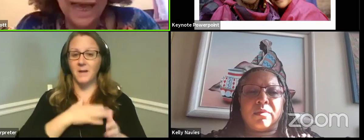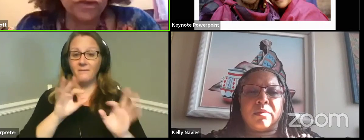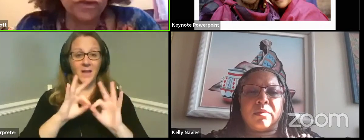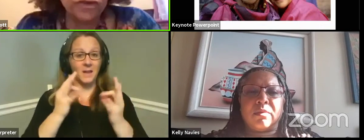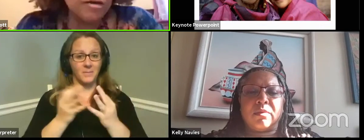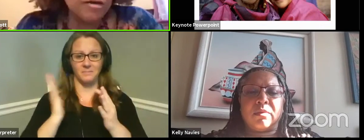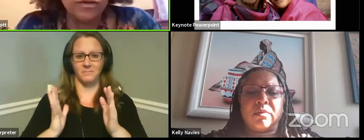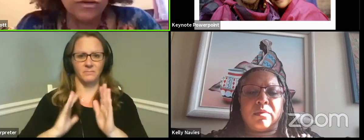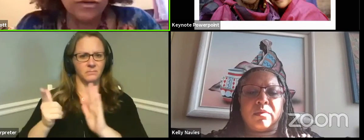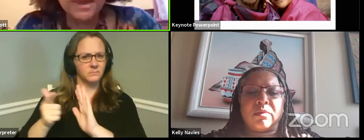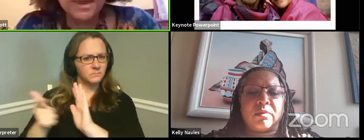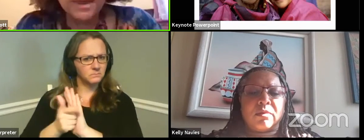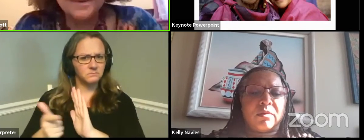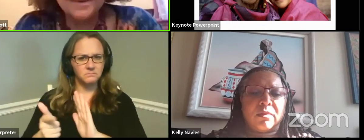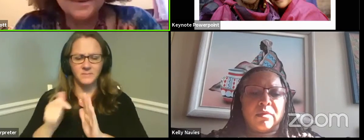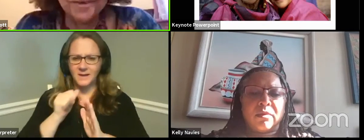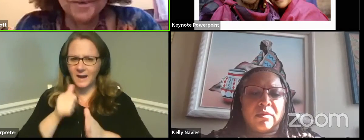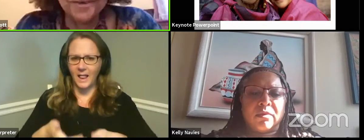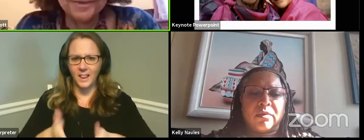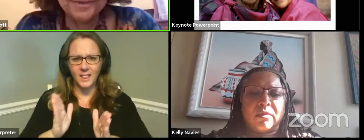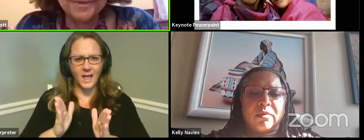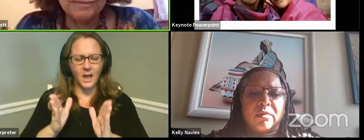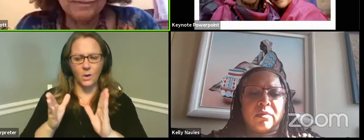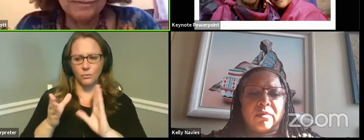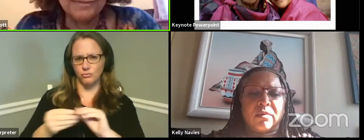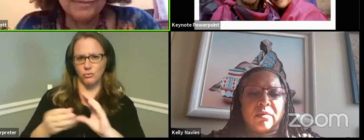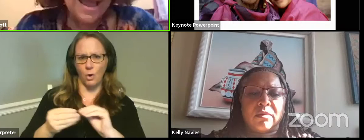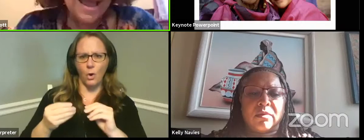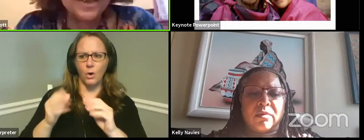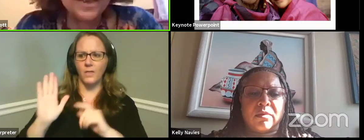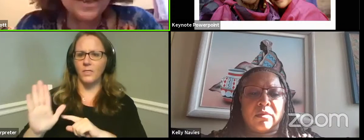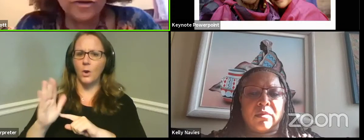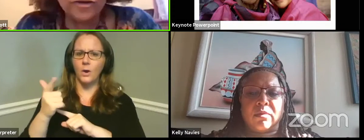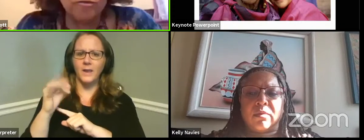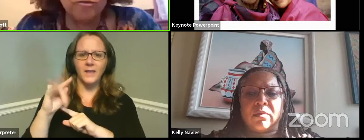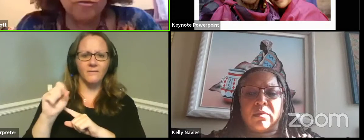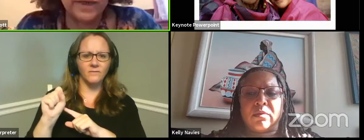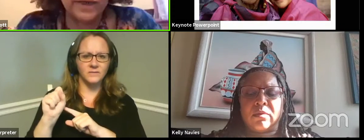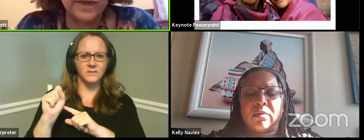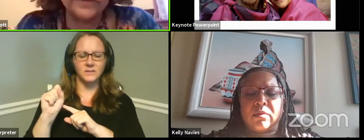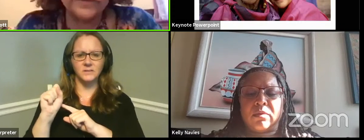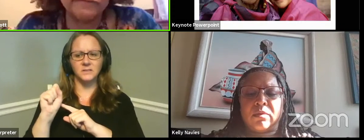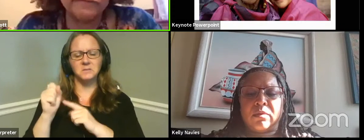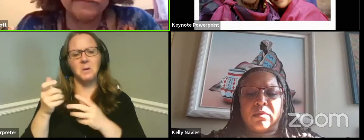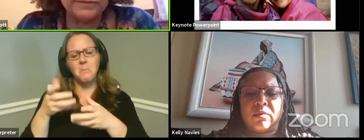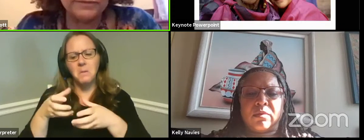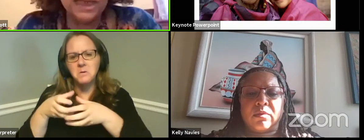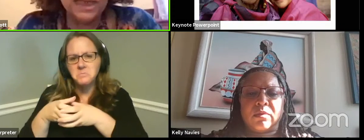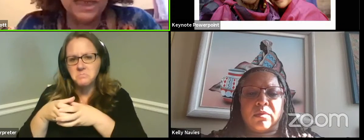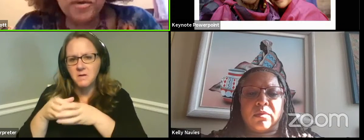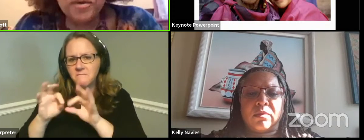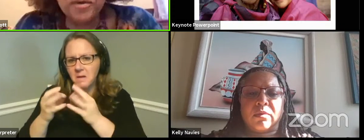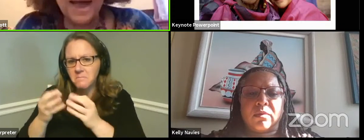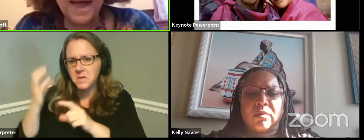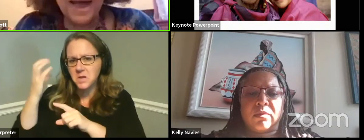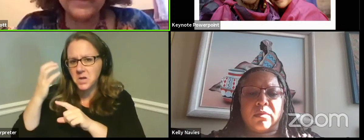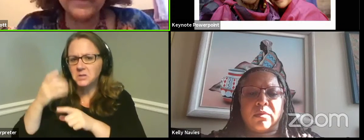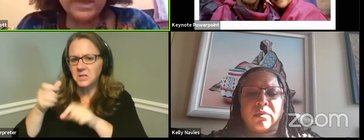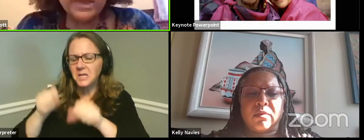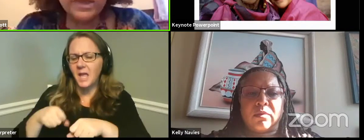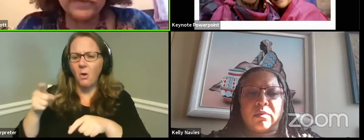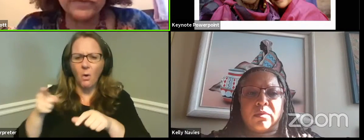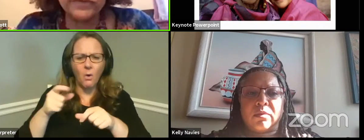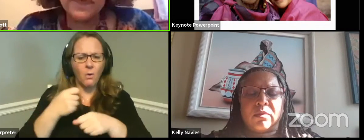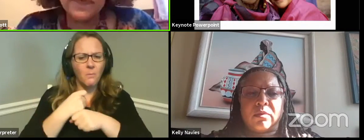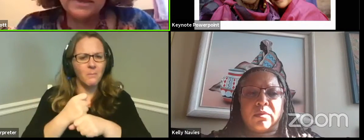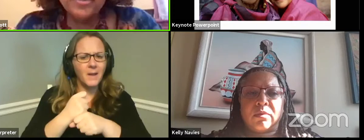allowed to talk about their gifts outside of the realm of the cousins or their family. And they were potters and